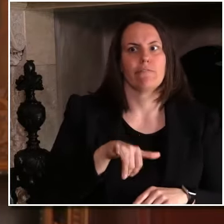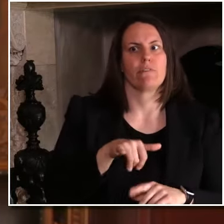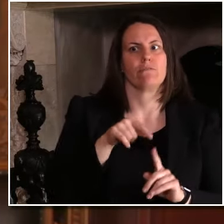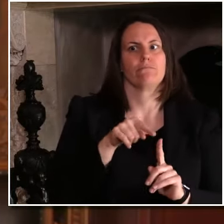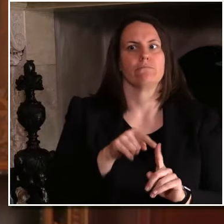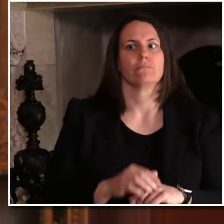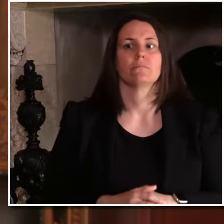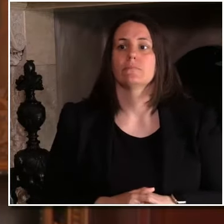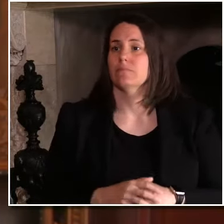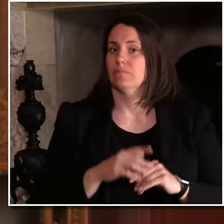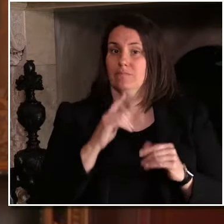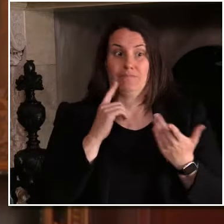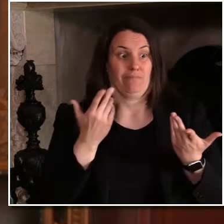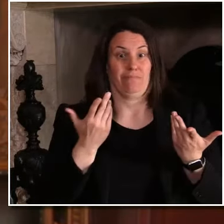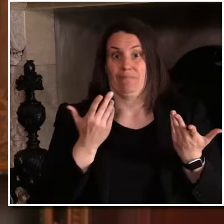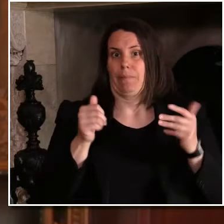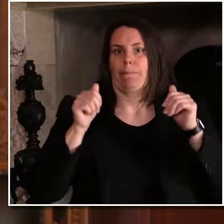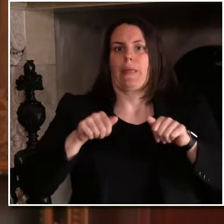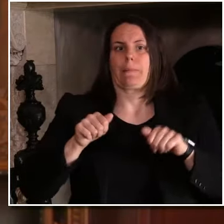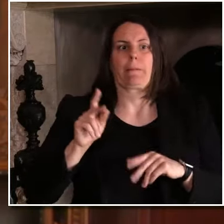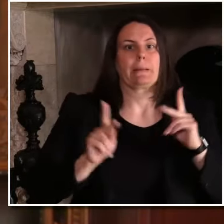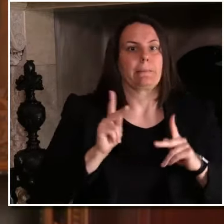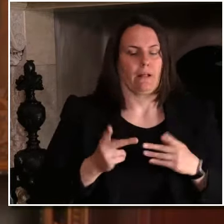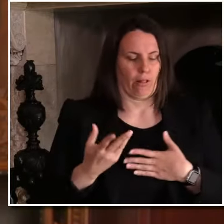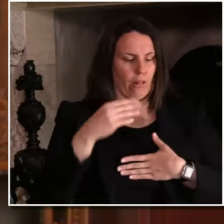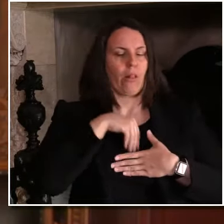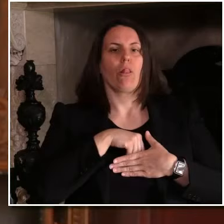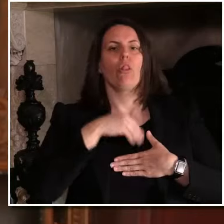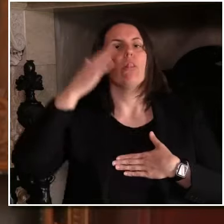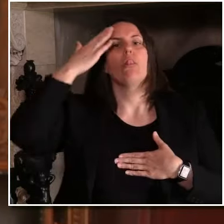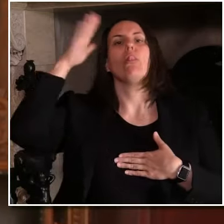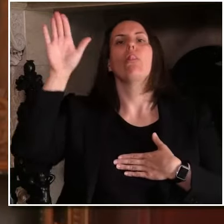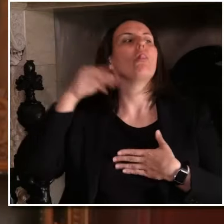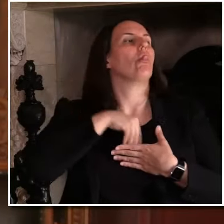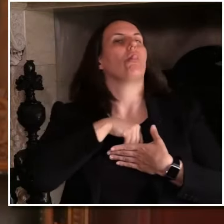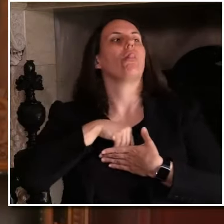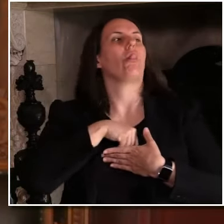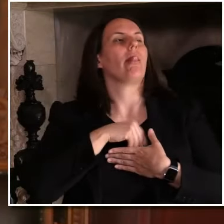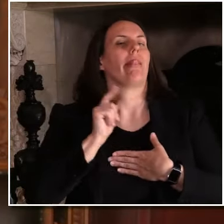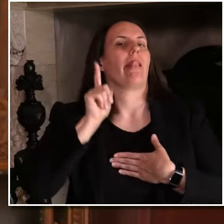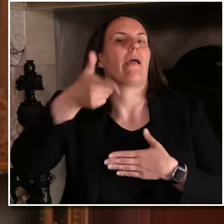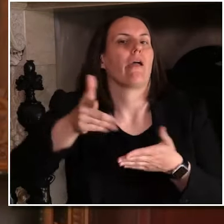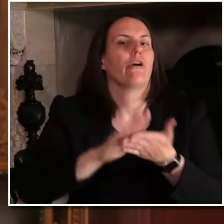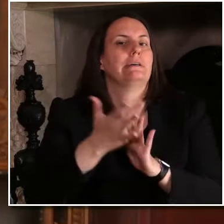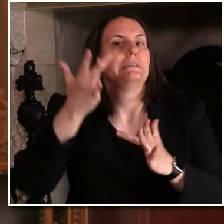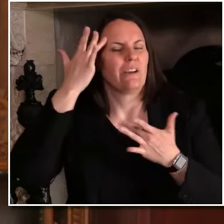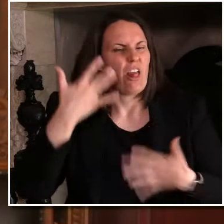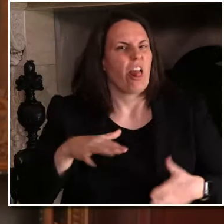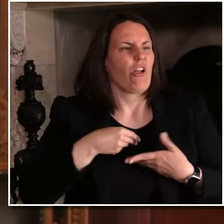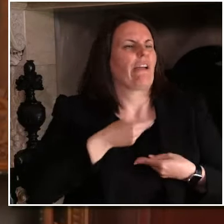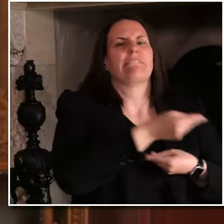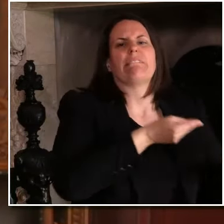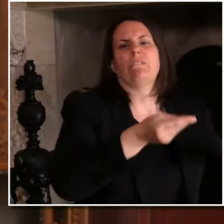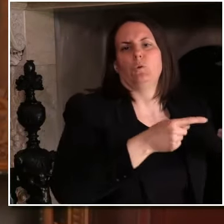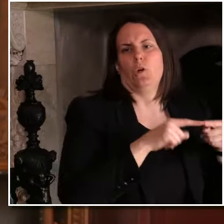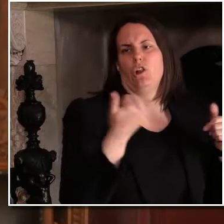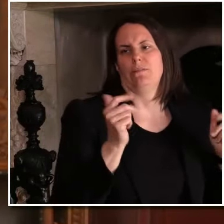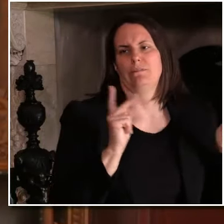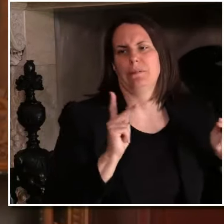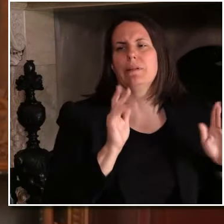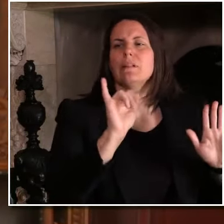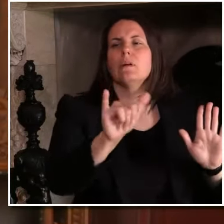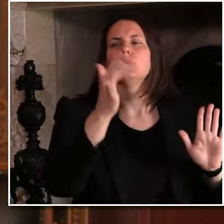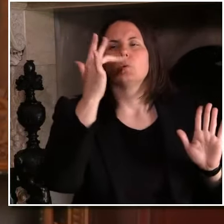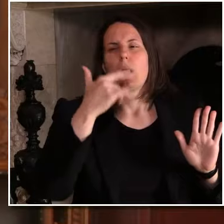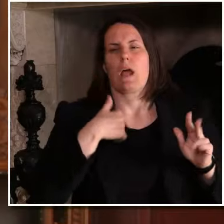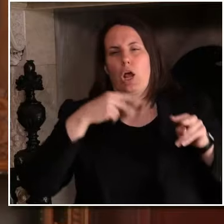detected. So that helps us really think about why the statewide strategy is necessary. Thank you, Ben. Now